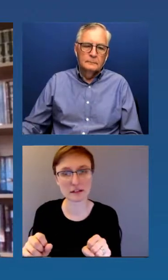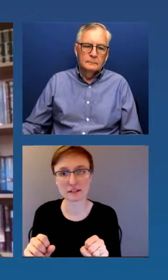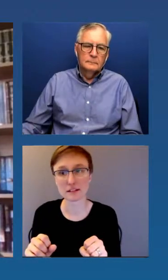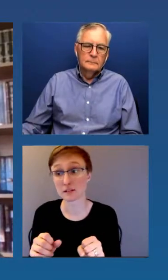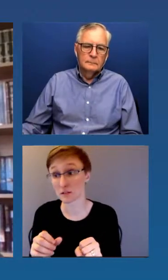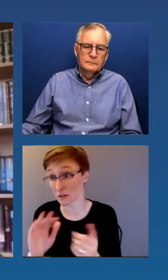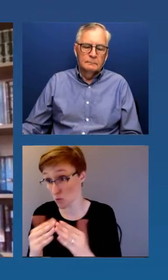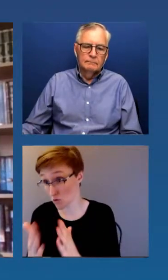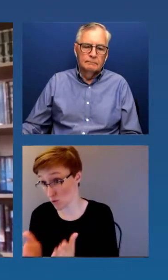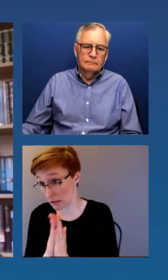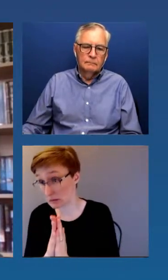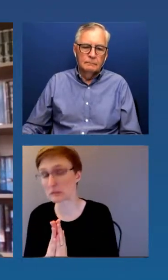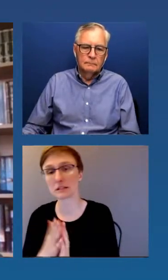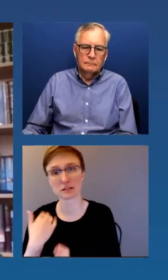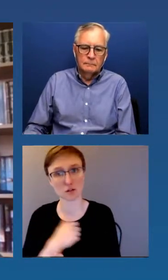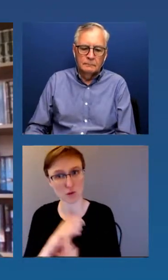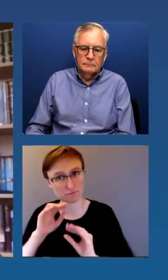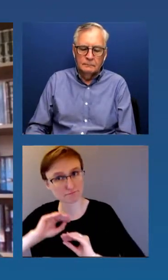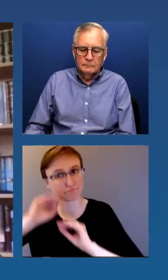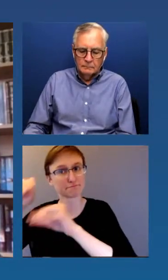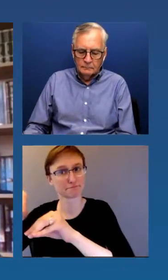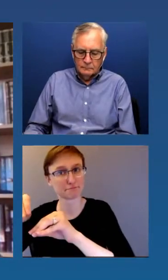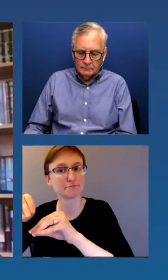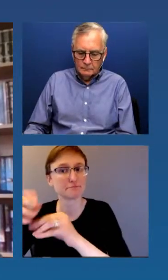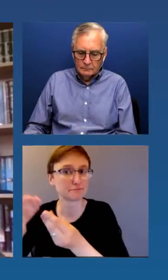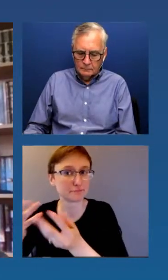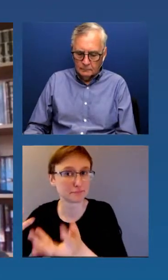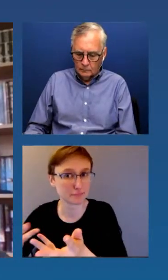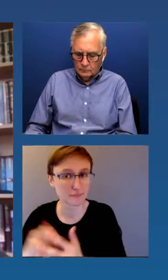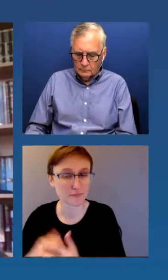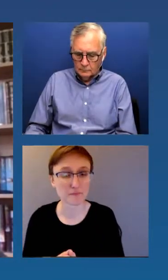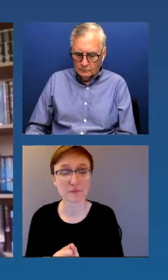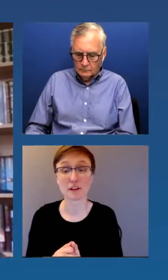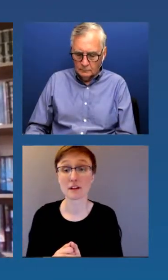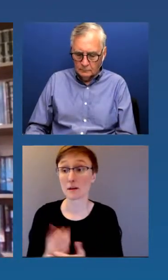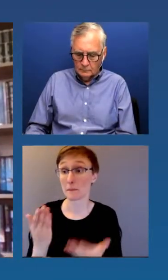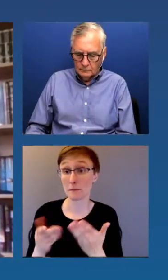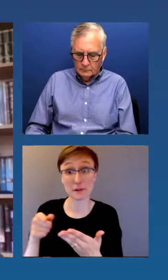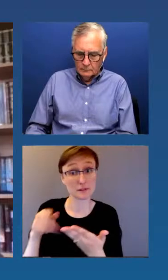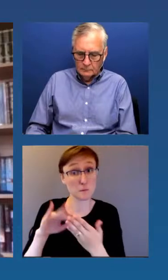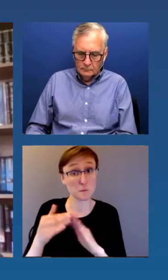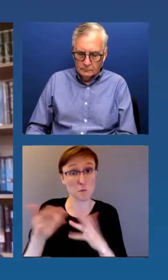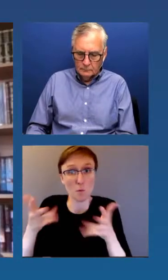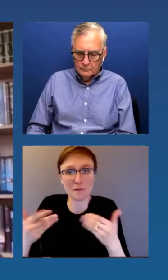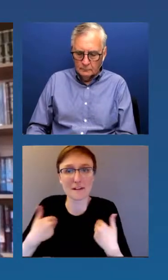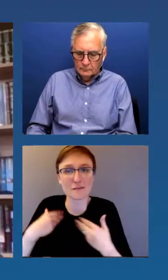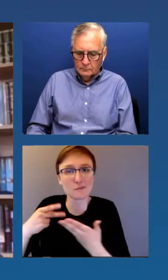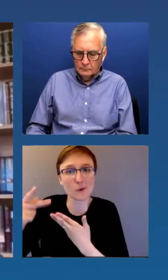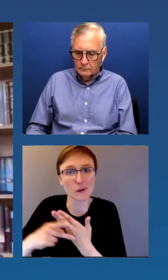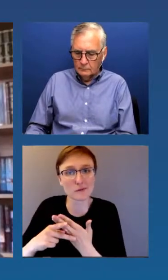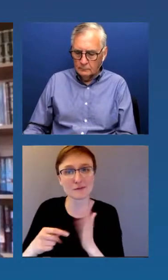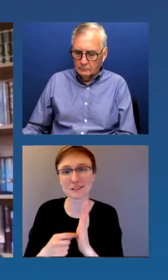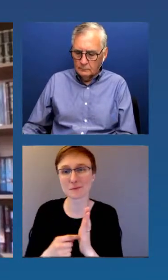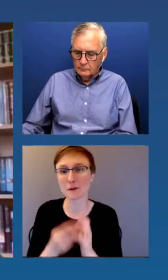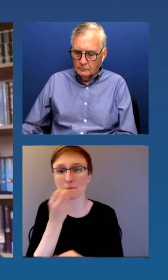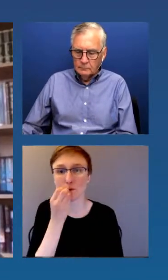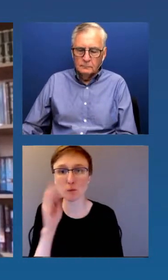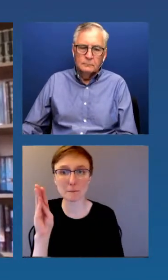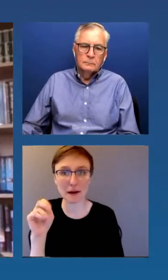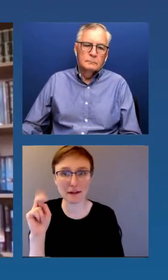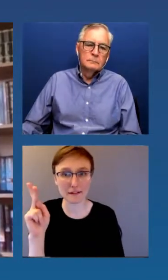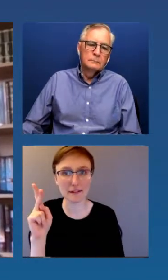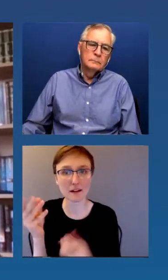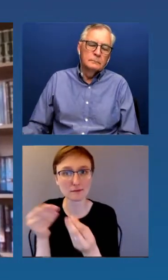actually looking to piggybacking existing programming, things like the food bank, really going where people are at, and